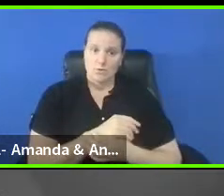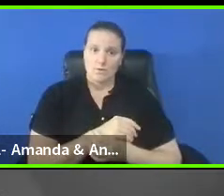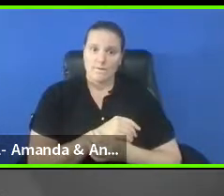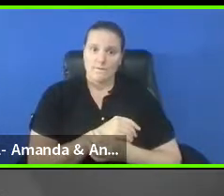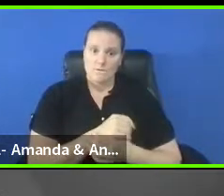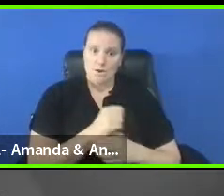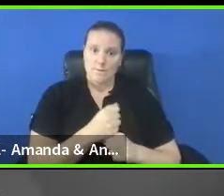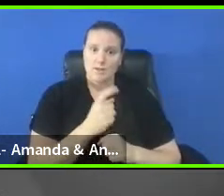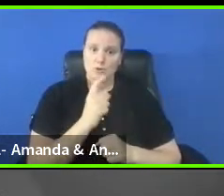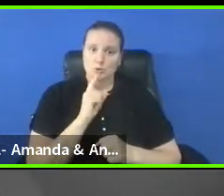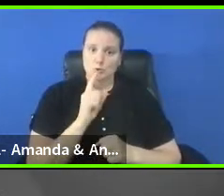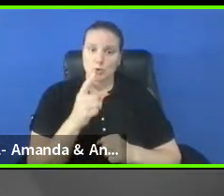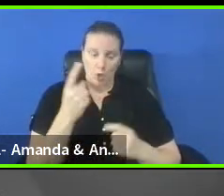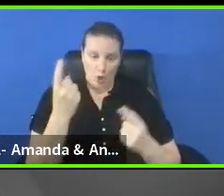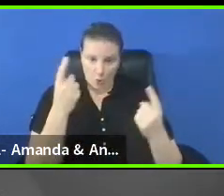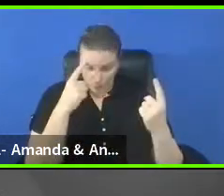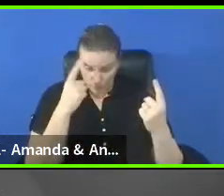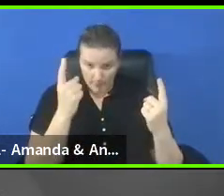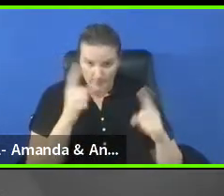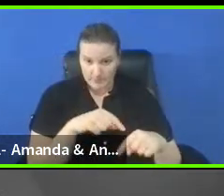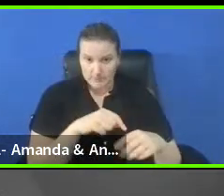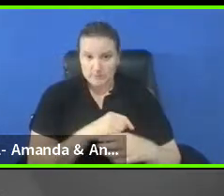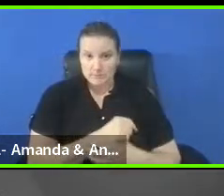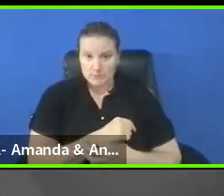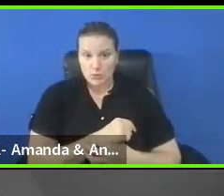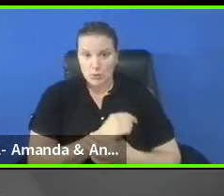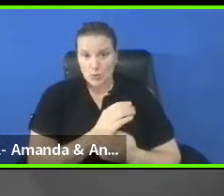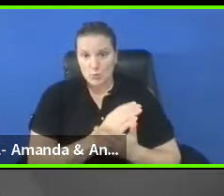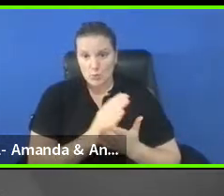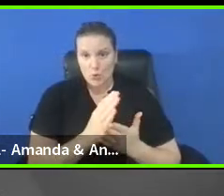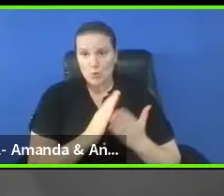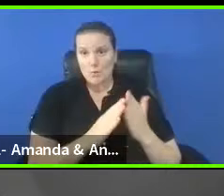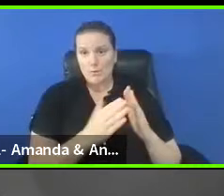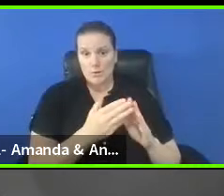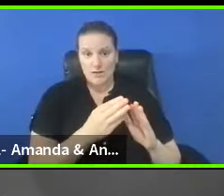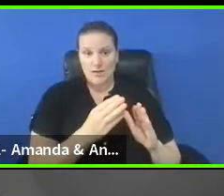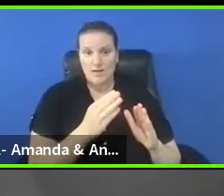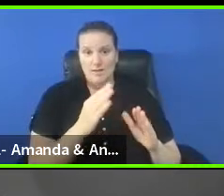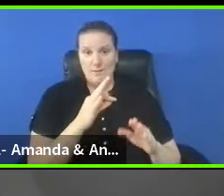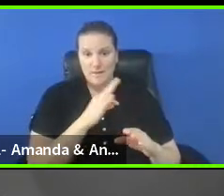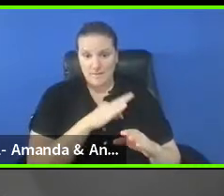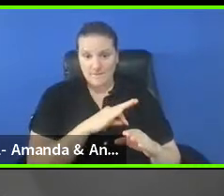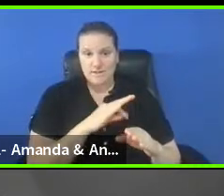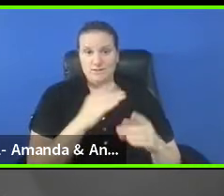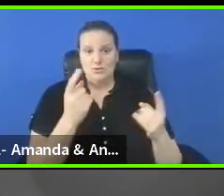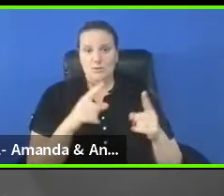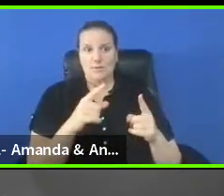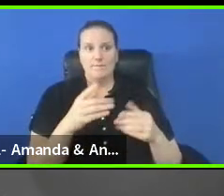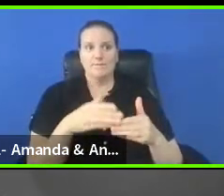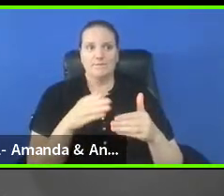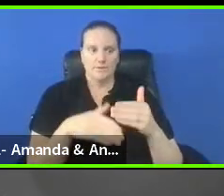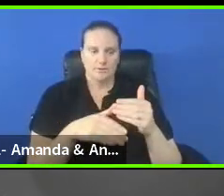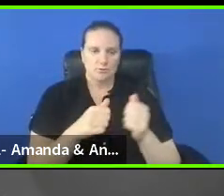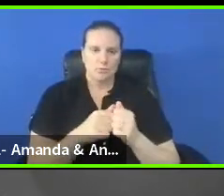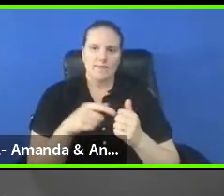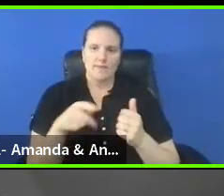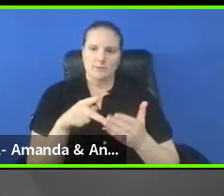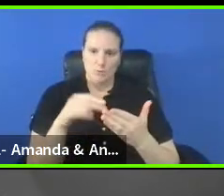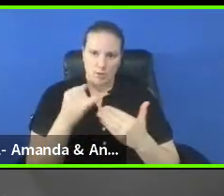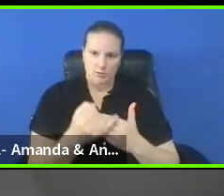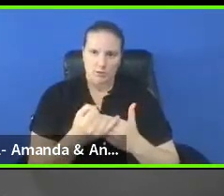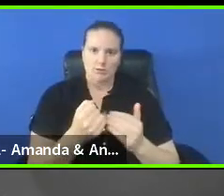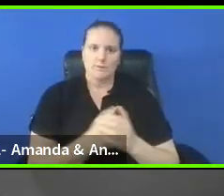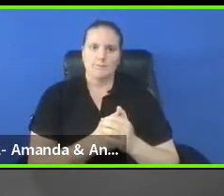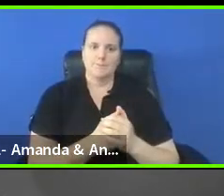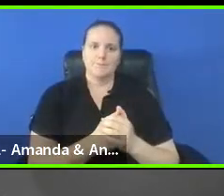sure that agreements through a community benefits agreement get done as part of this project. So we're going to